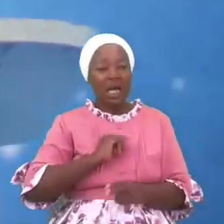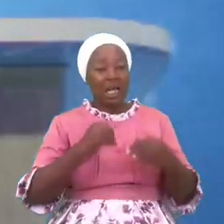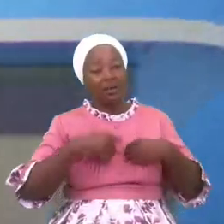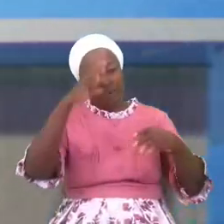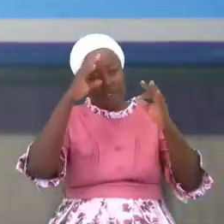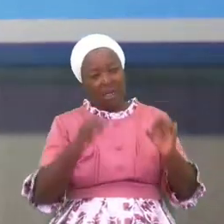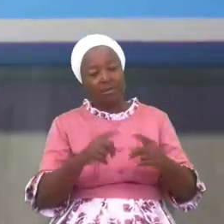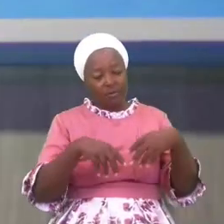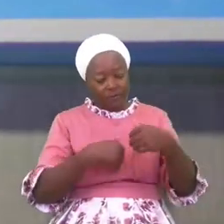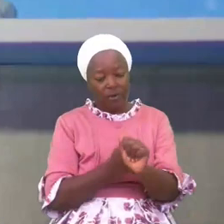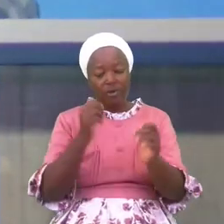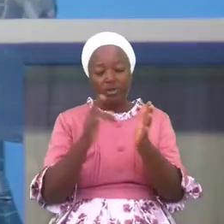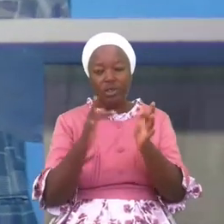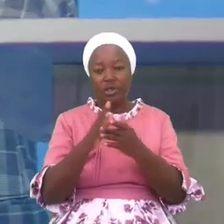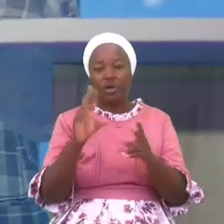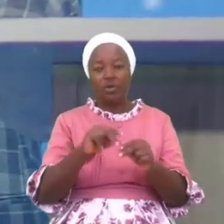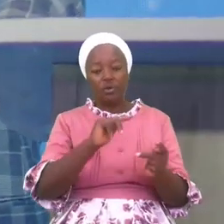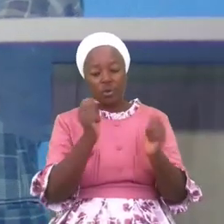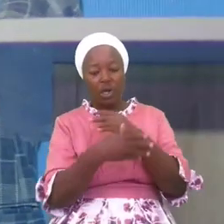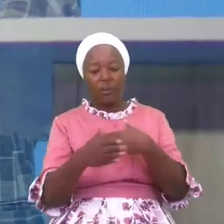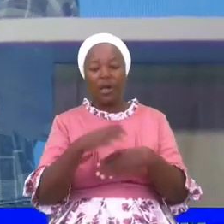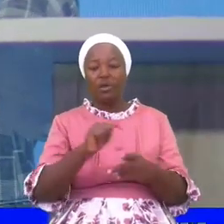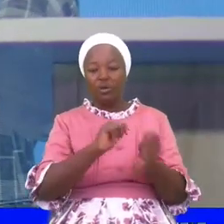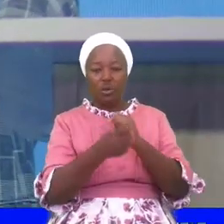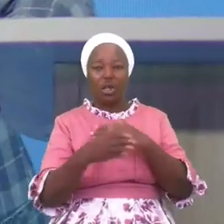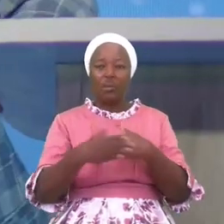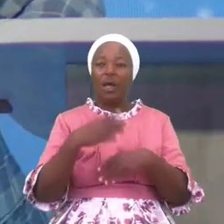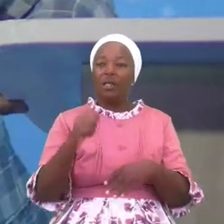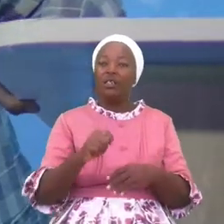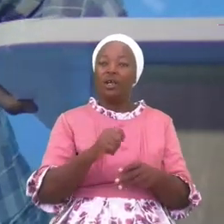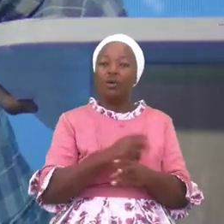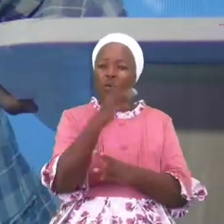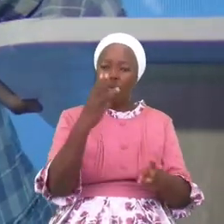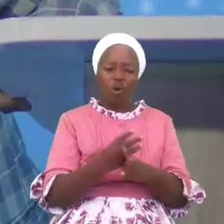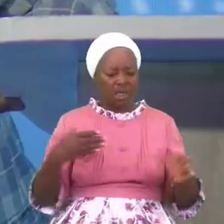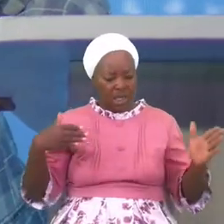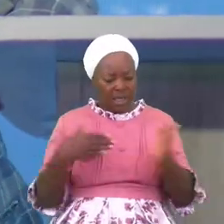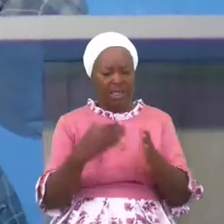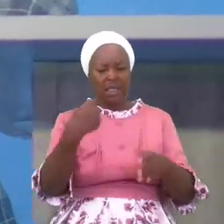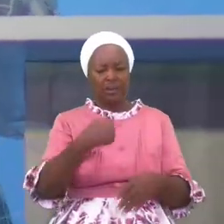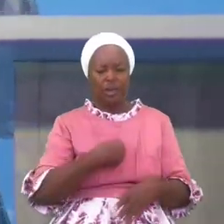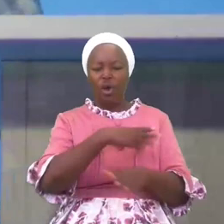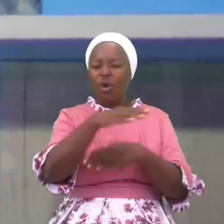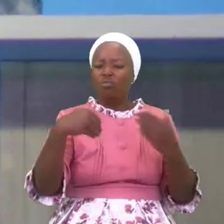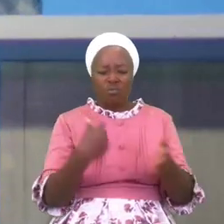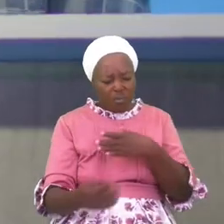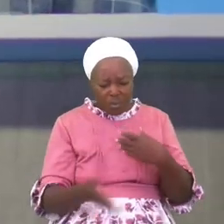No turning back. The world's against me. All the same, I've decided to follow Jesus.